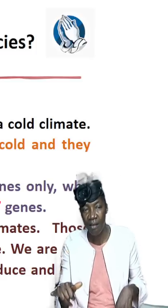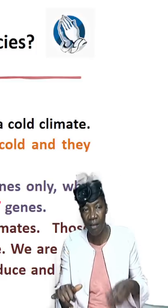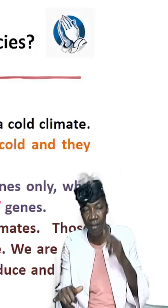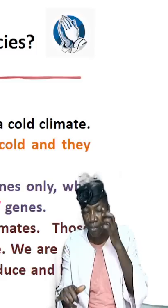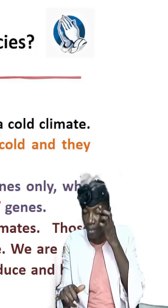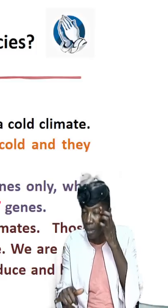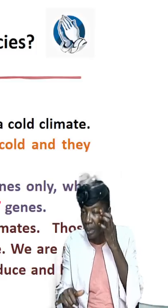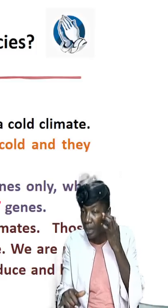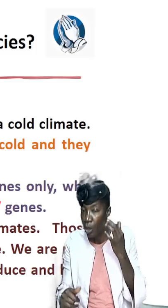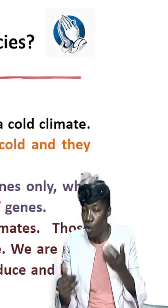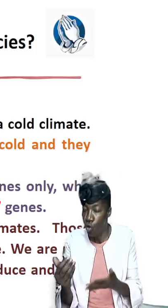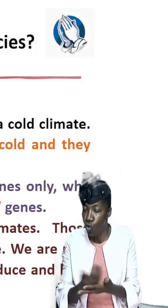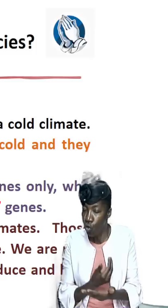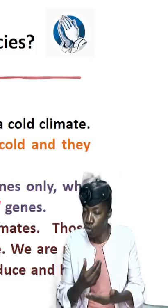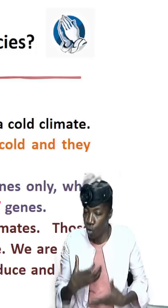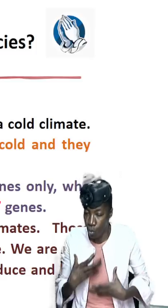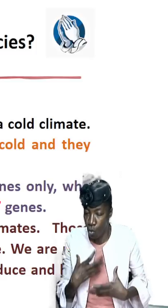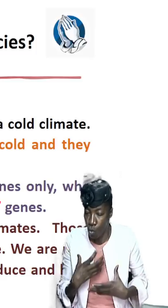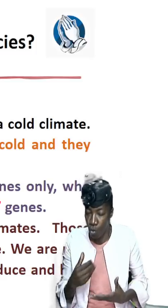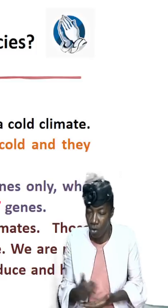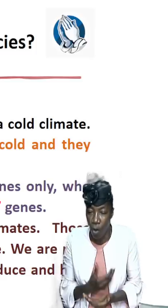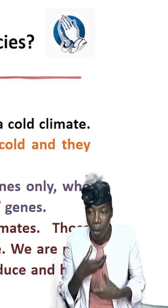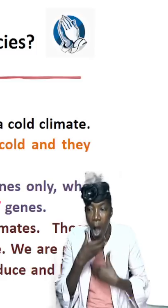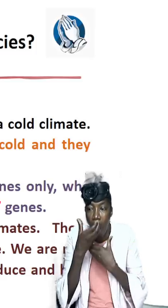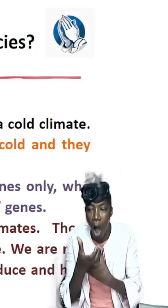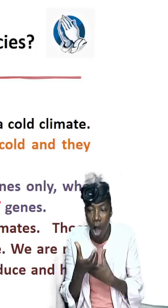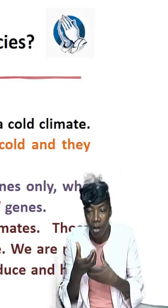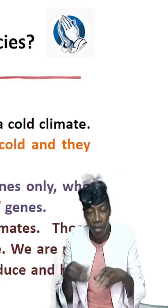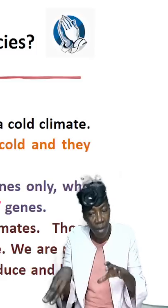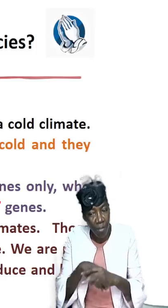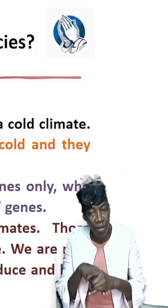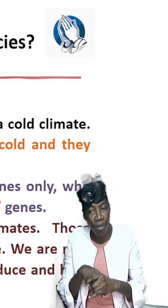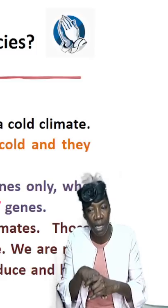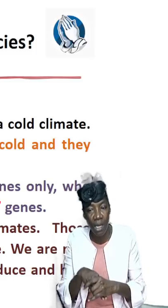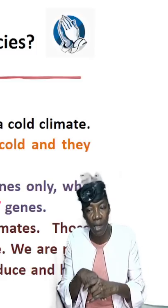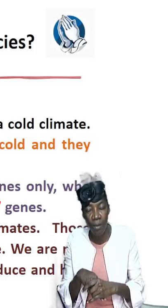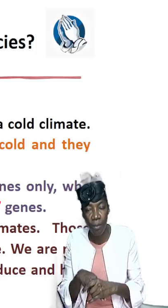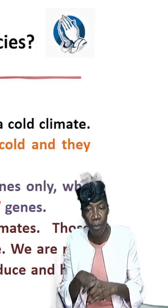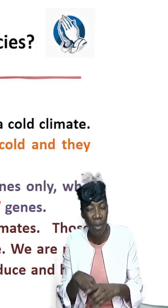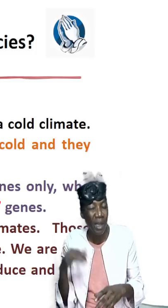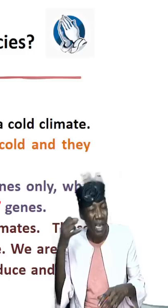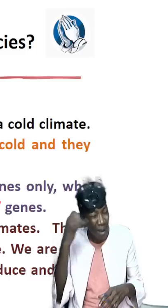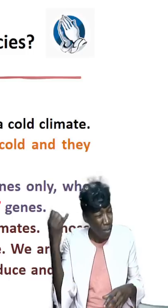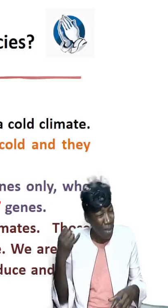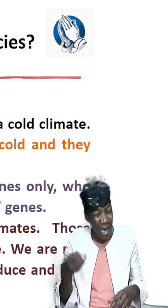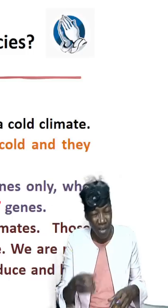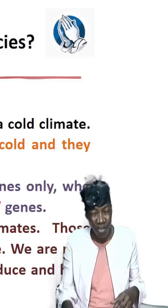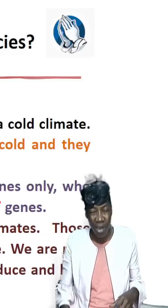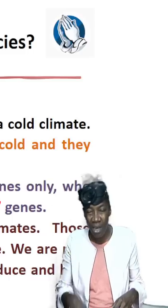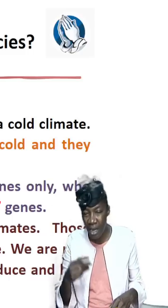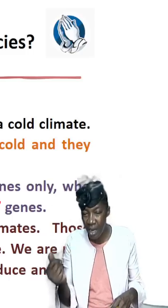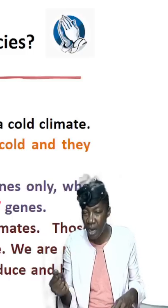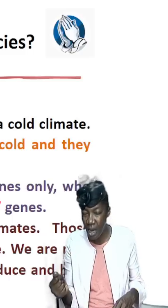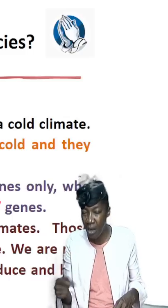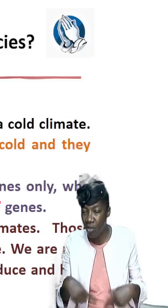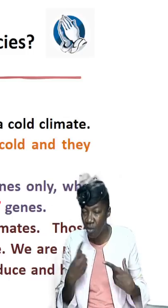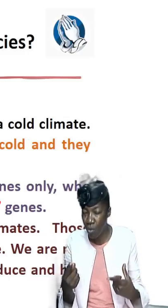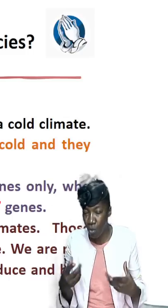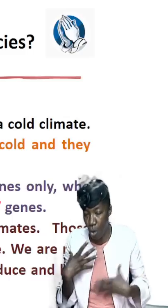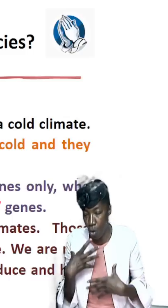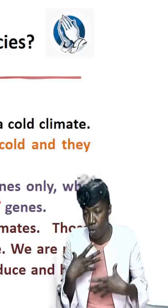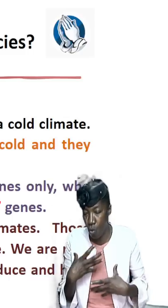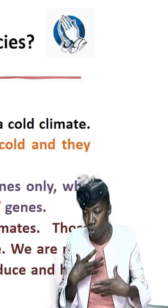There are different elements that are there that we have to contend with. Imagine some of those dogs go towards a cold climate. Those with short hair and medium